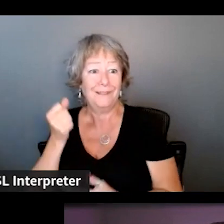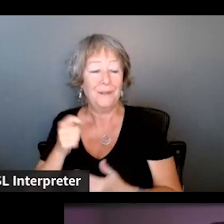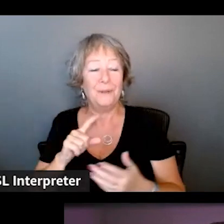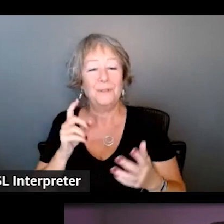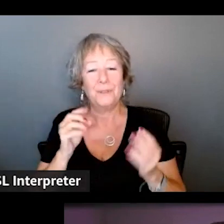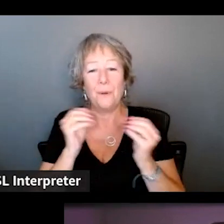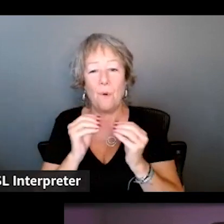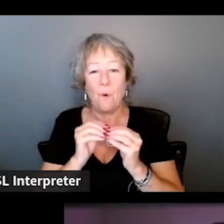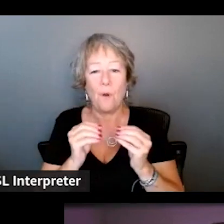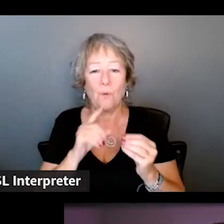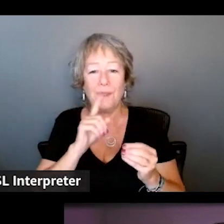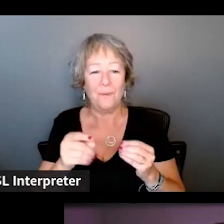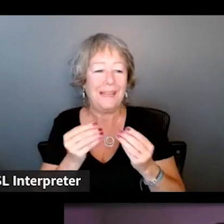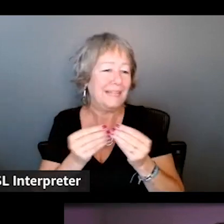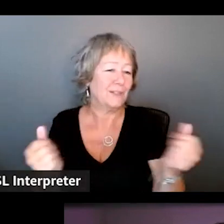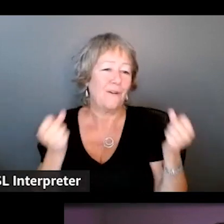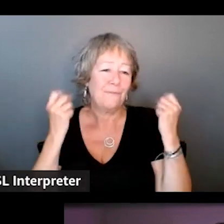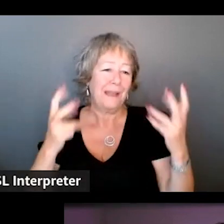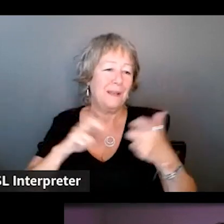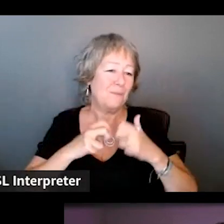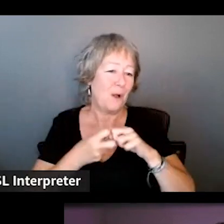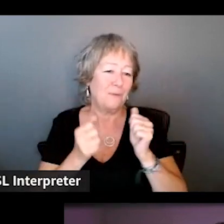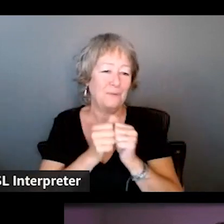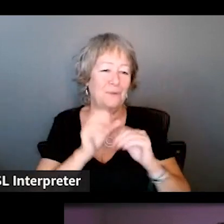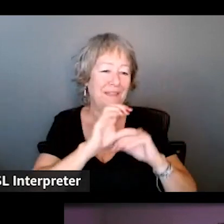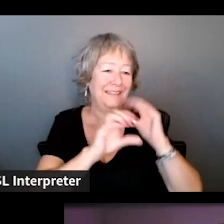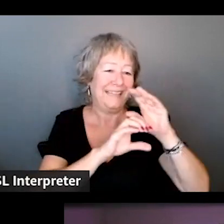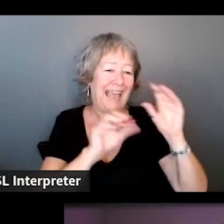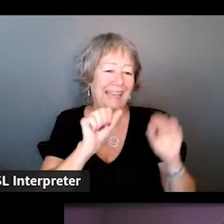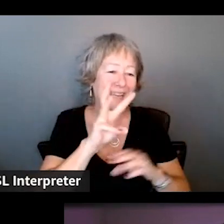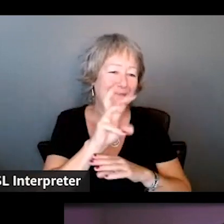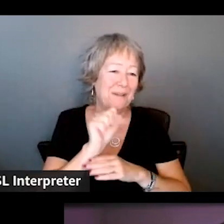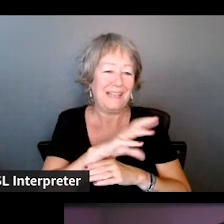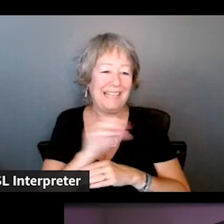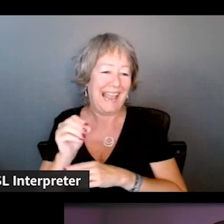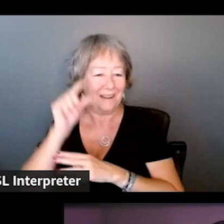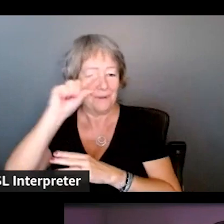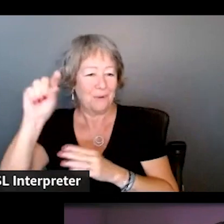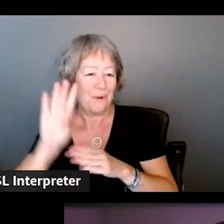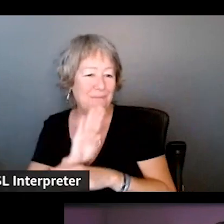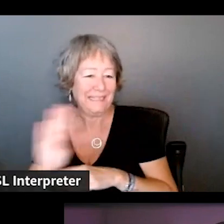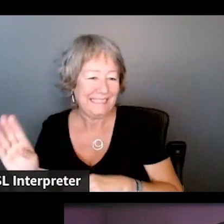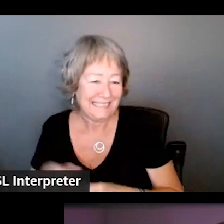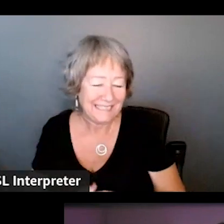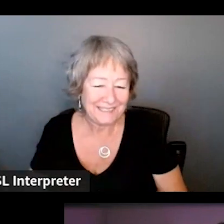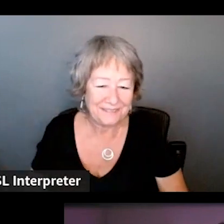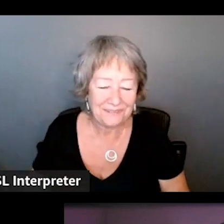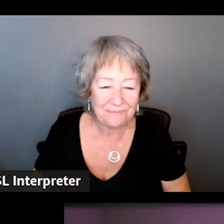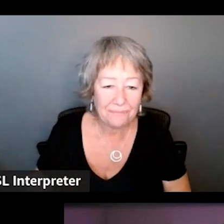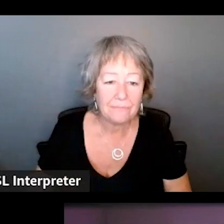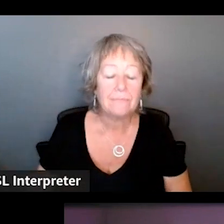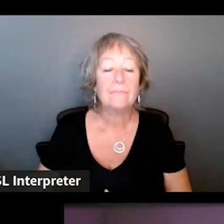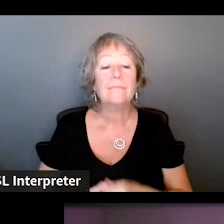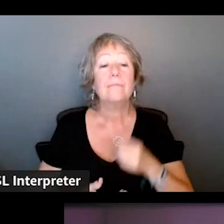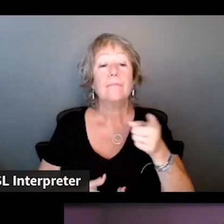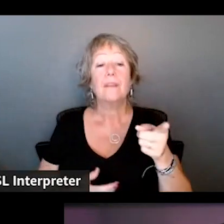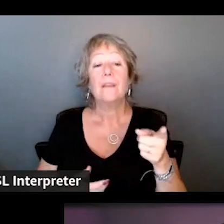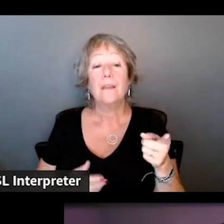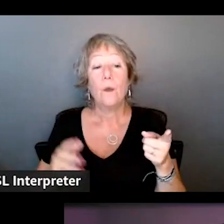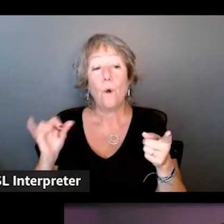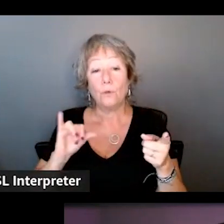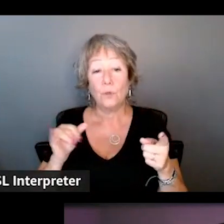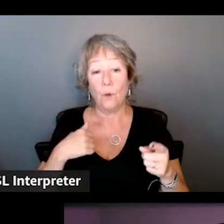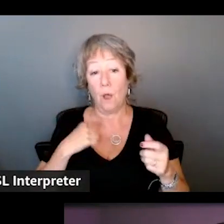modernizing Stack with AWS. Yeah, and I can tell you, as somebody who